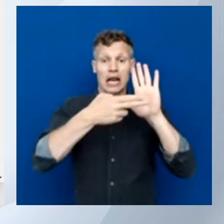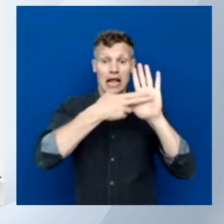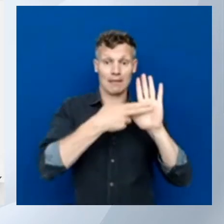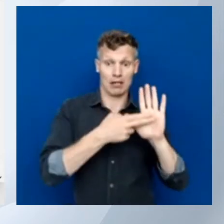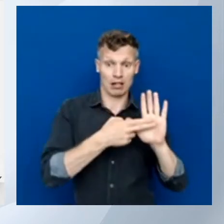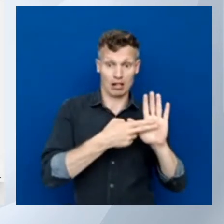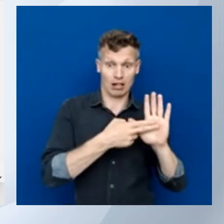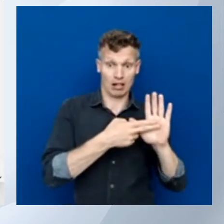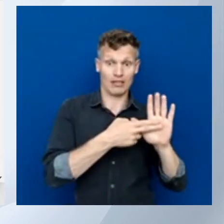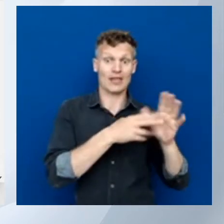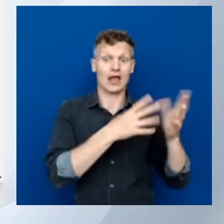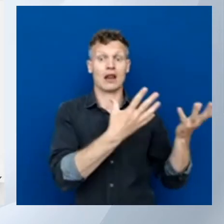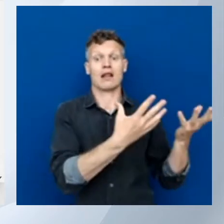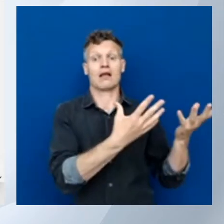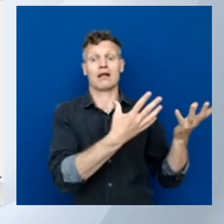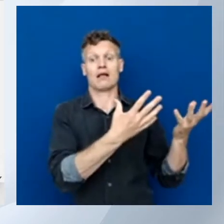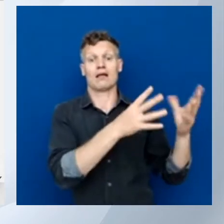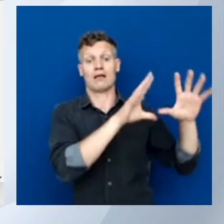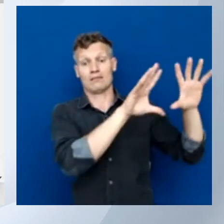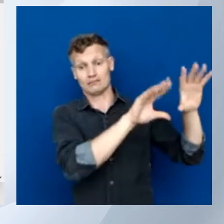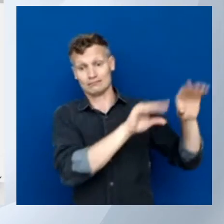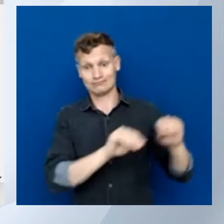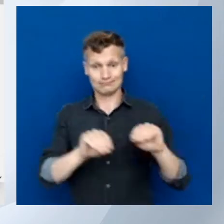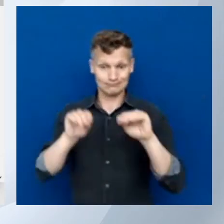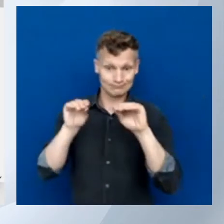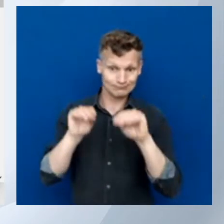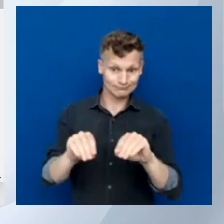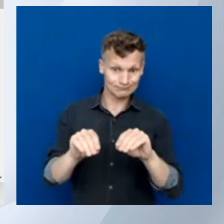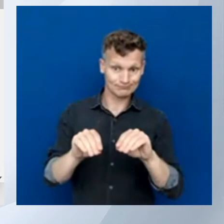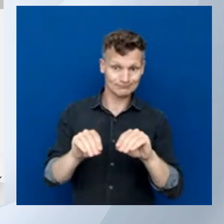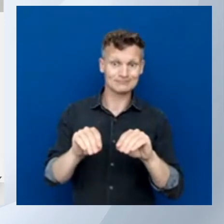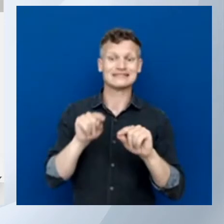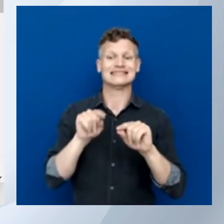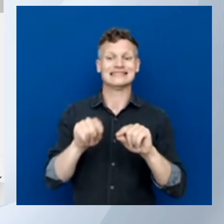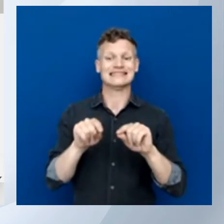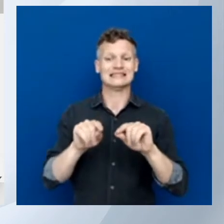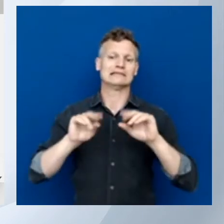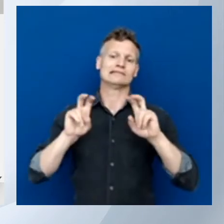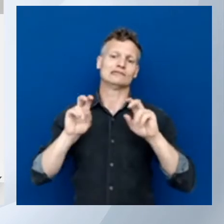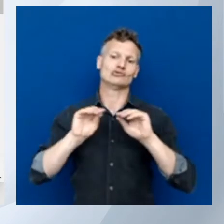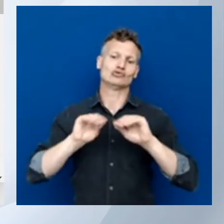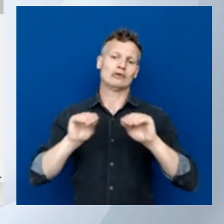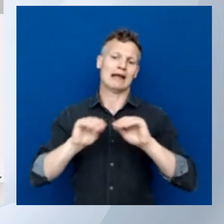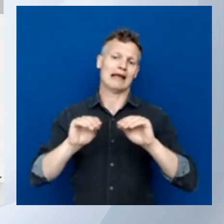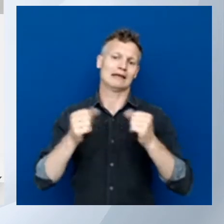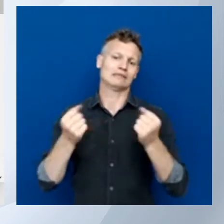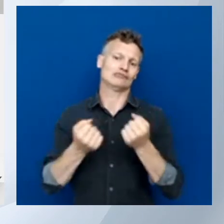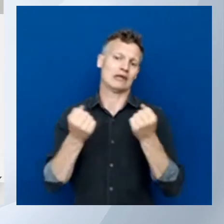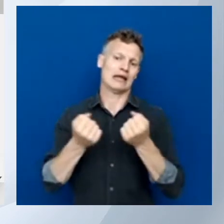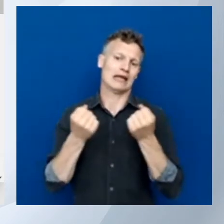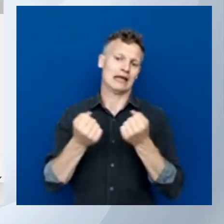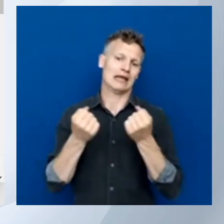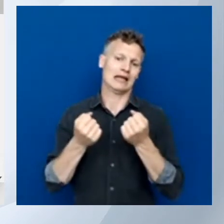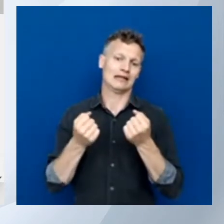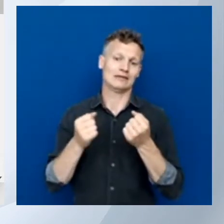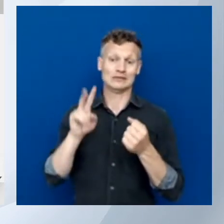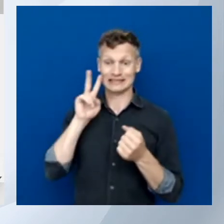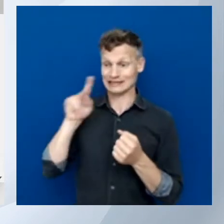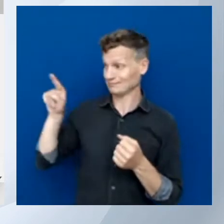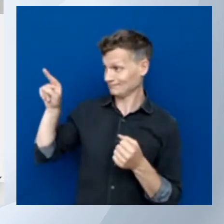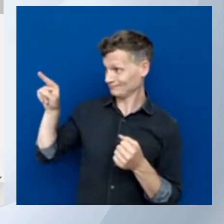So then the trained data will look like this. It's beautiful, right? And